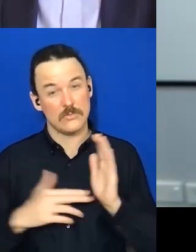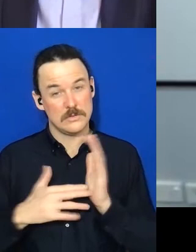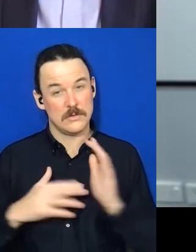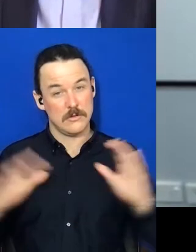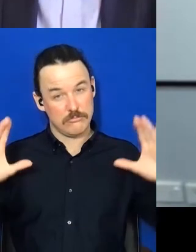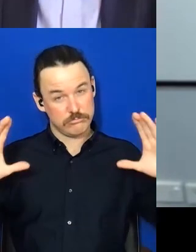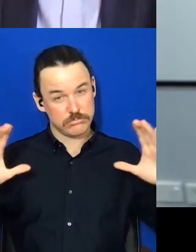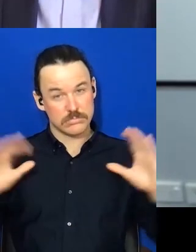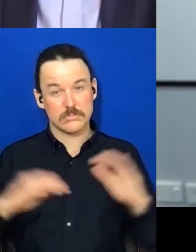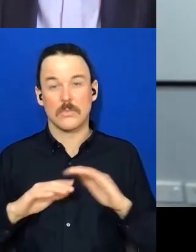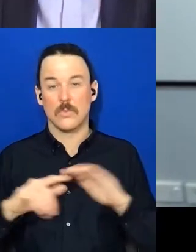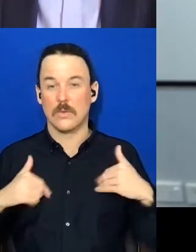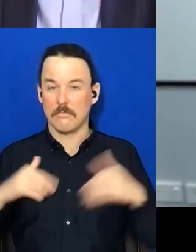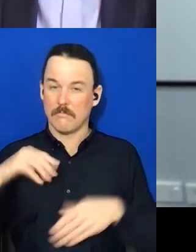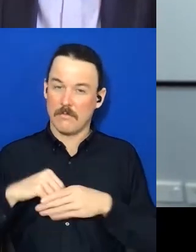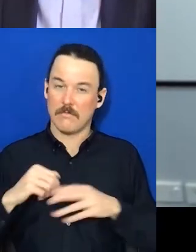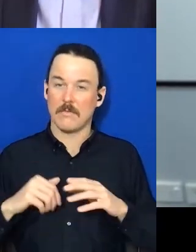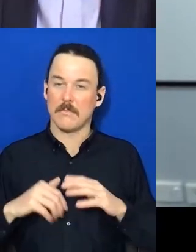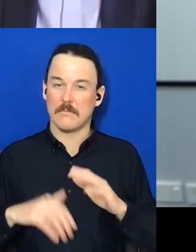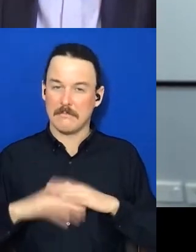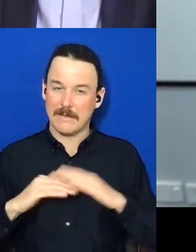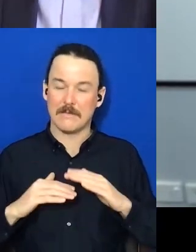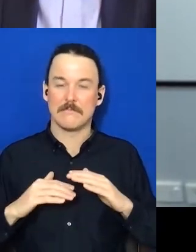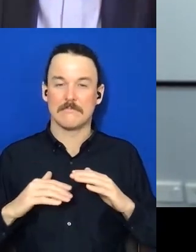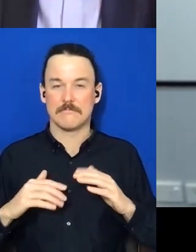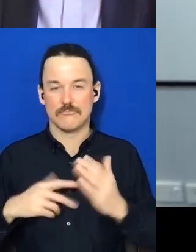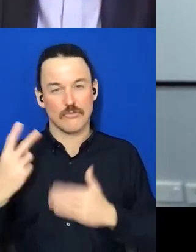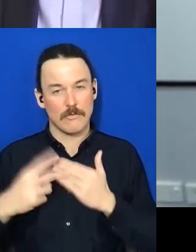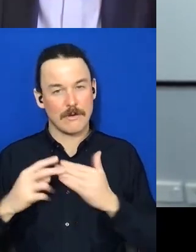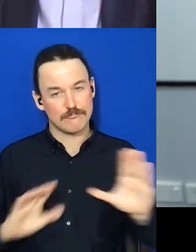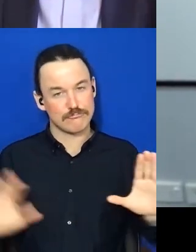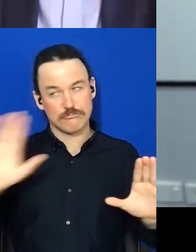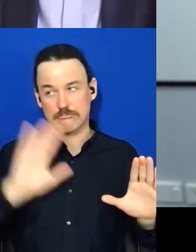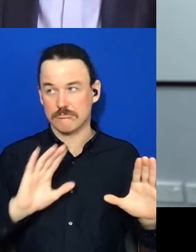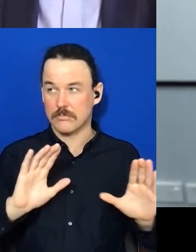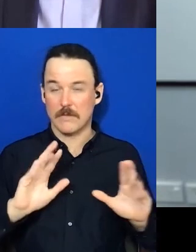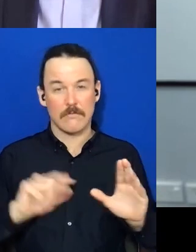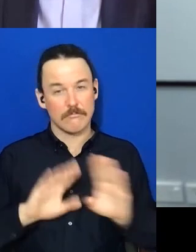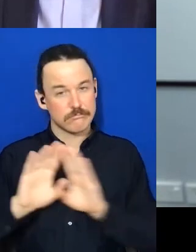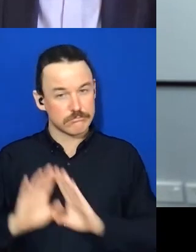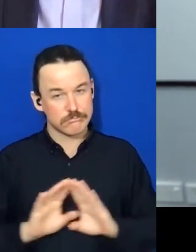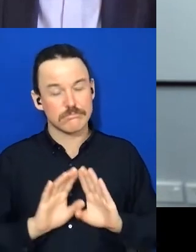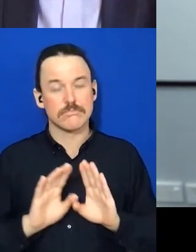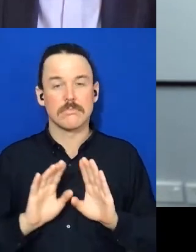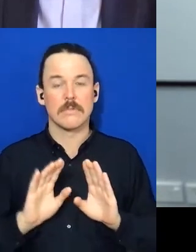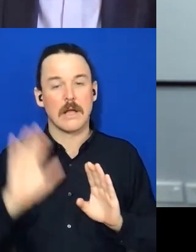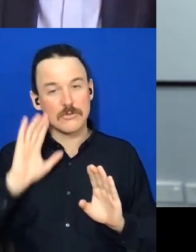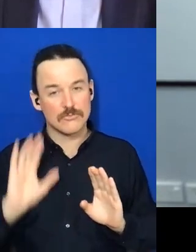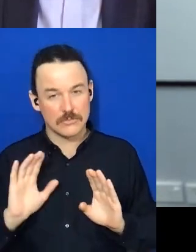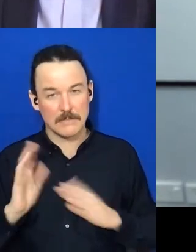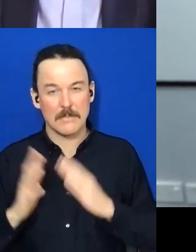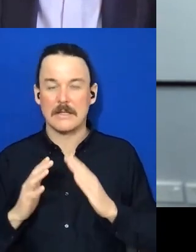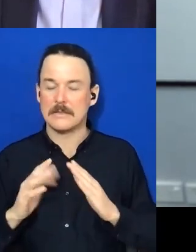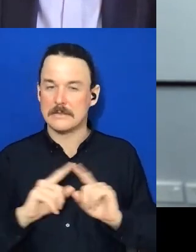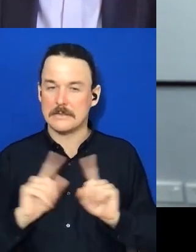And that's kind of at the heart for a lot of our mahi, our work, all right, in this area. And it is about being whānau-centric. It